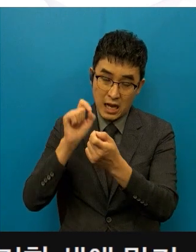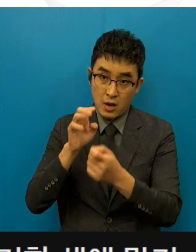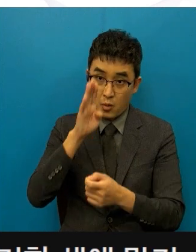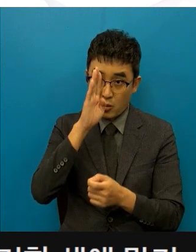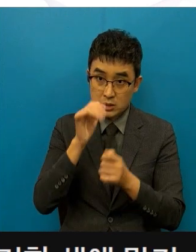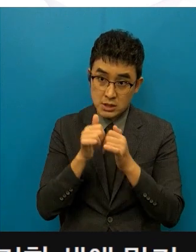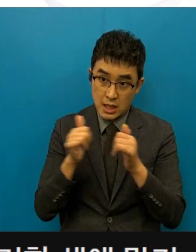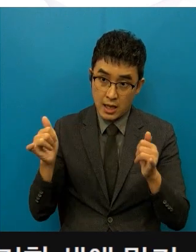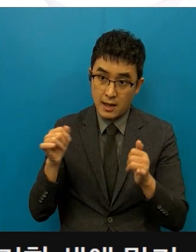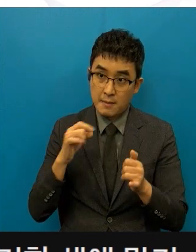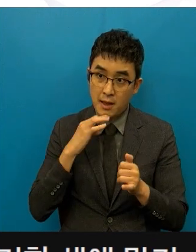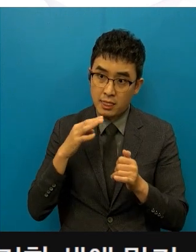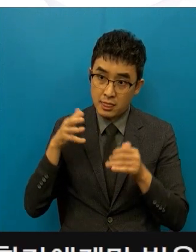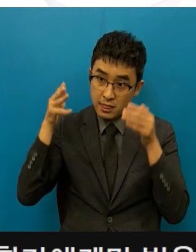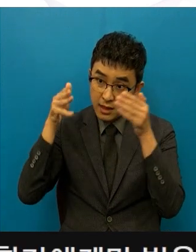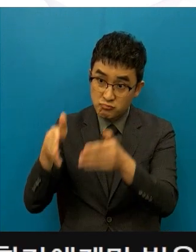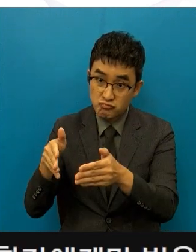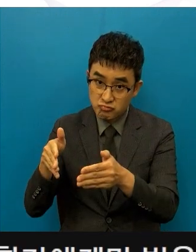end-of-life decisions.